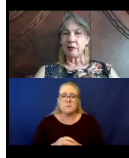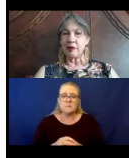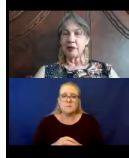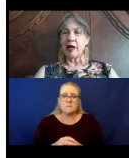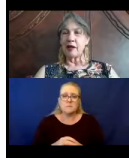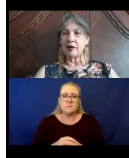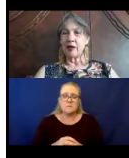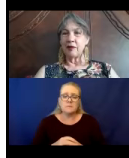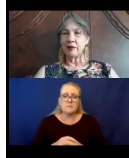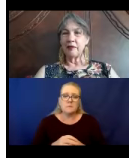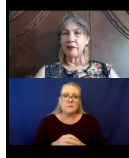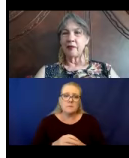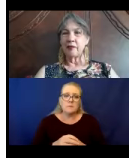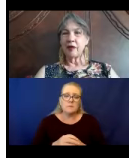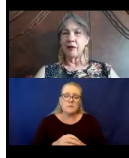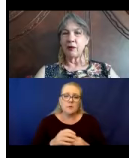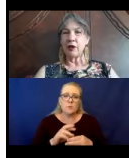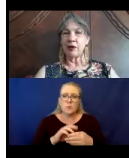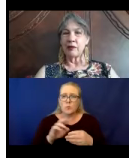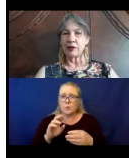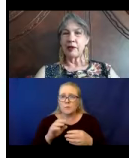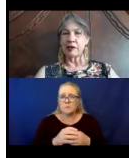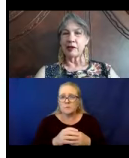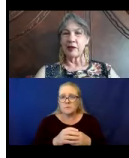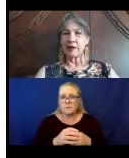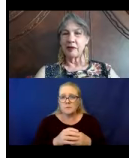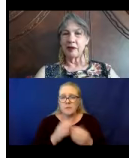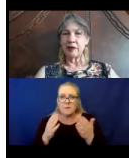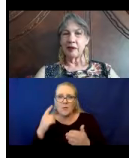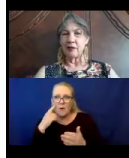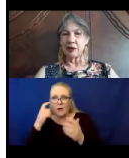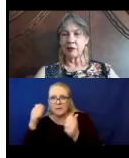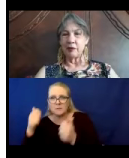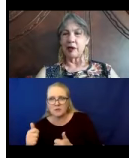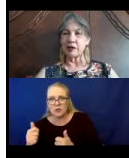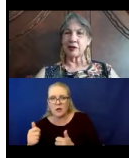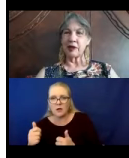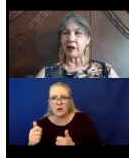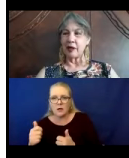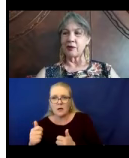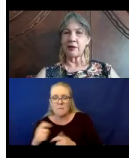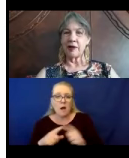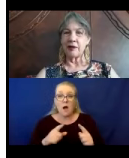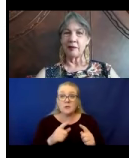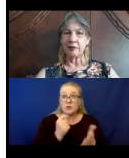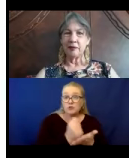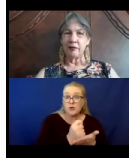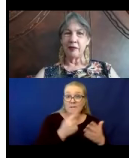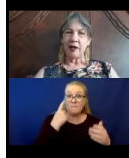results can be dramatic often with what you thought was dementia. But once depression is treated, that can turn